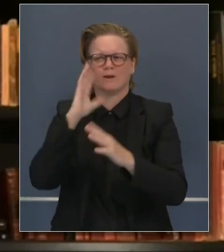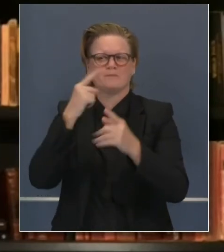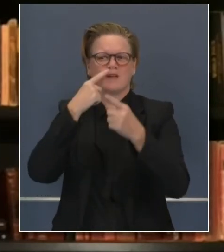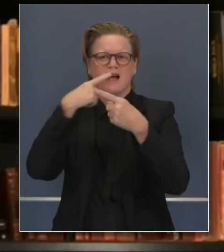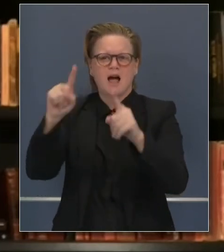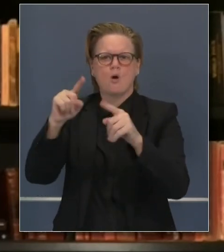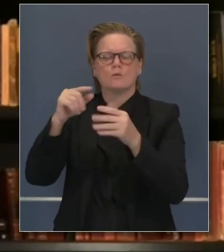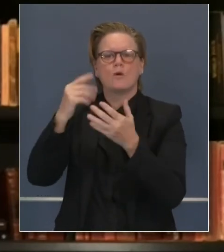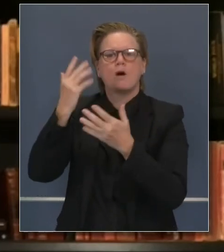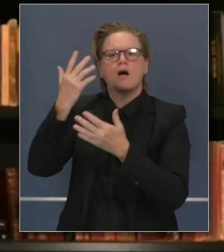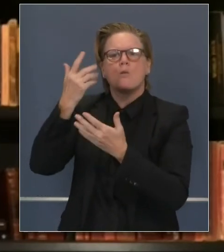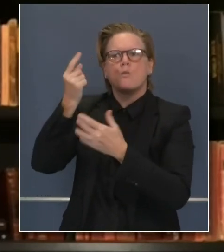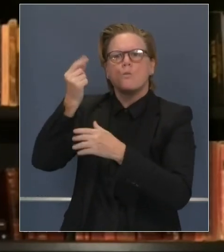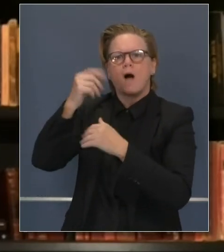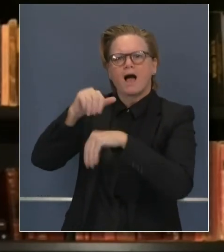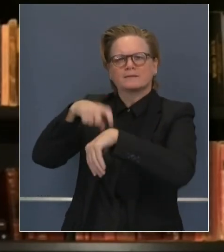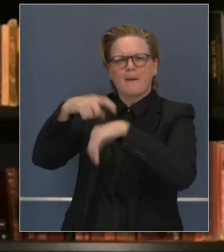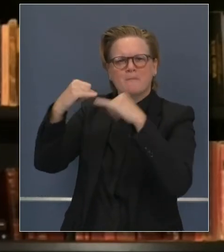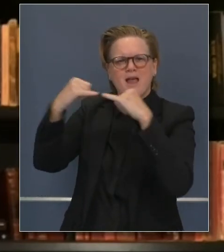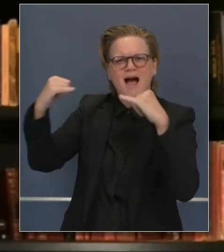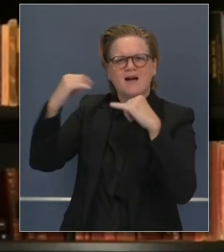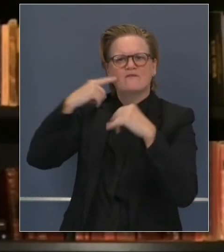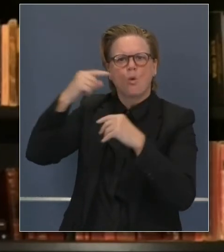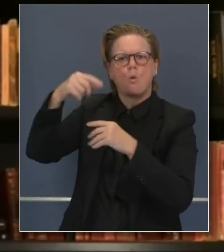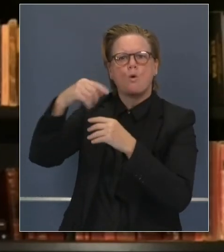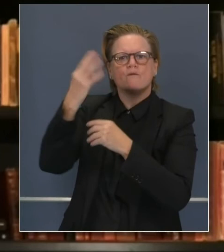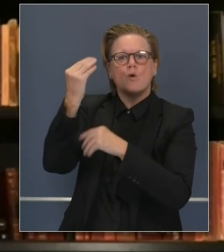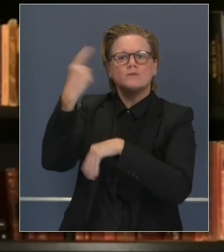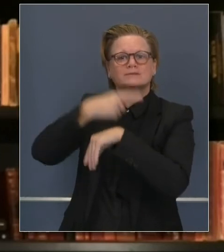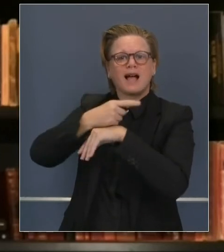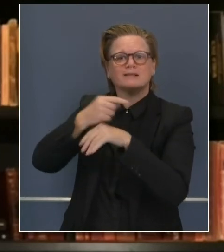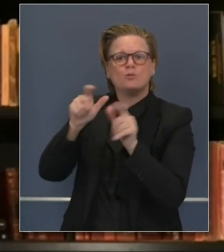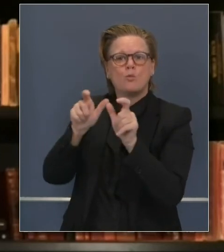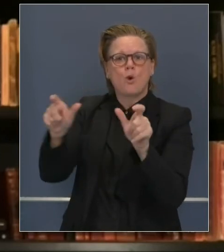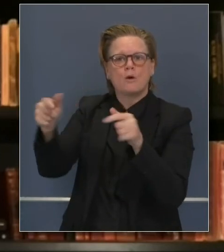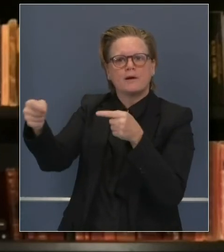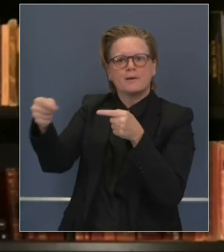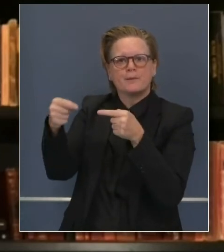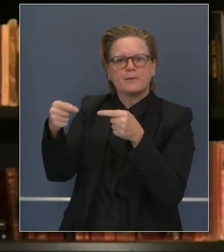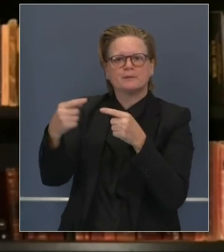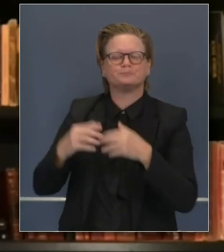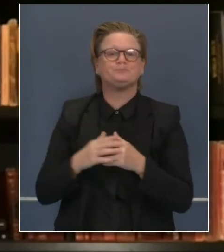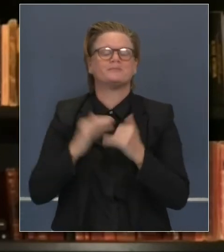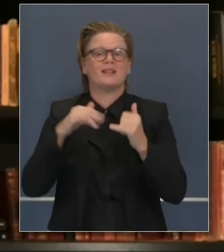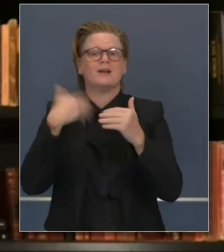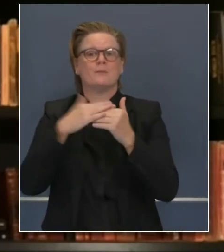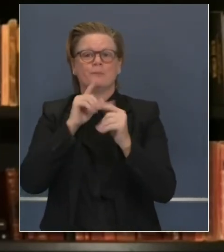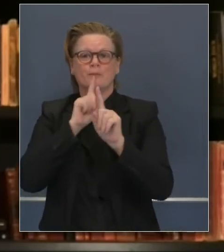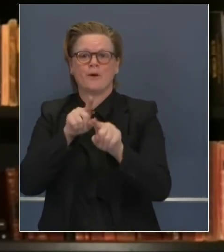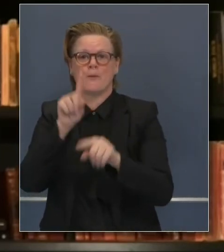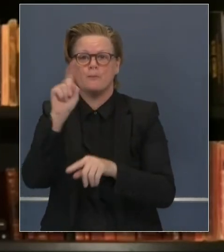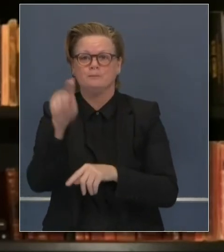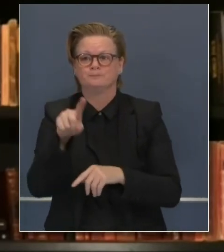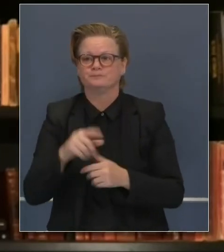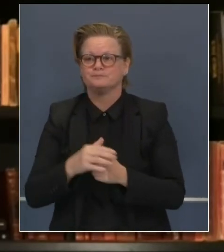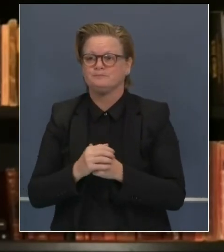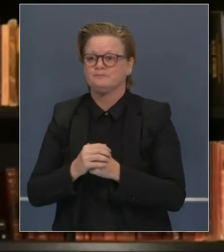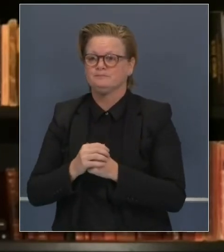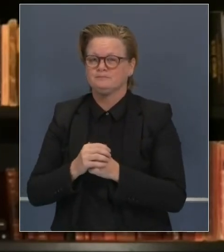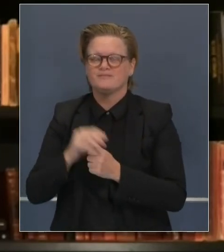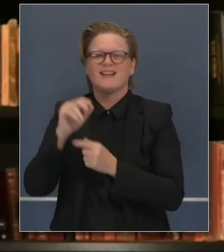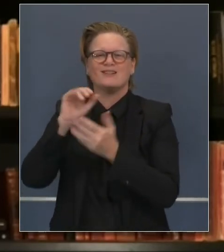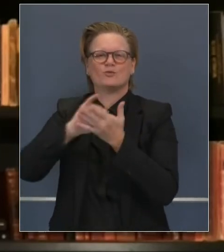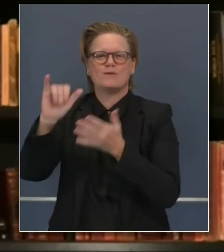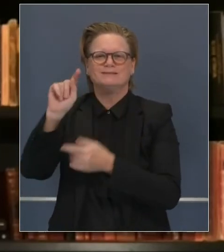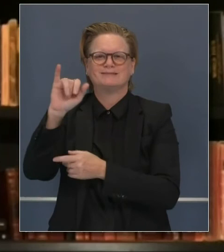John Myers, LA Times. Yeah, thank you, Governor. I know you may want Dr. Galley to take a crack at